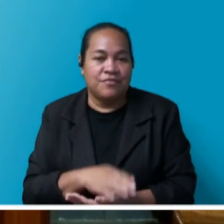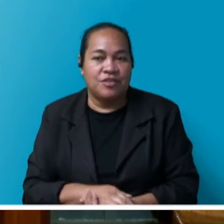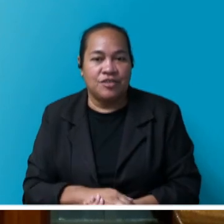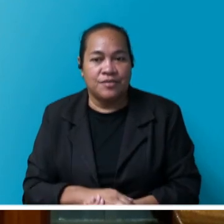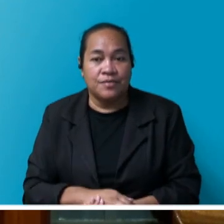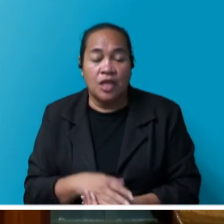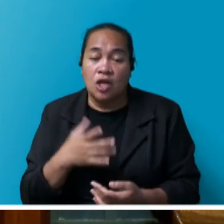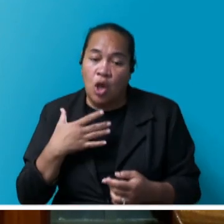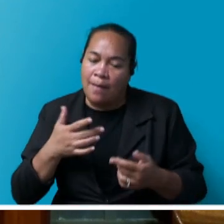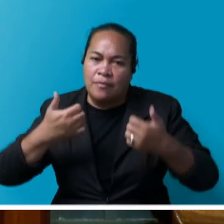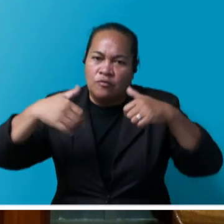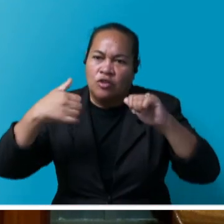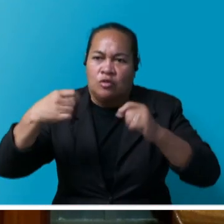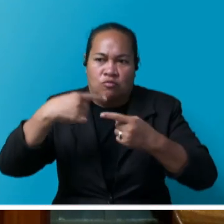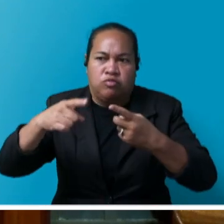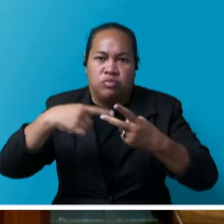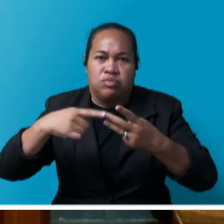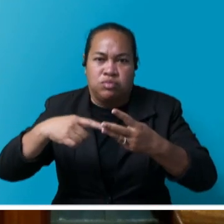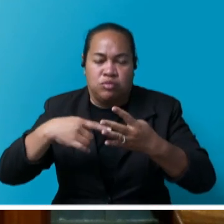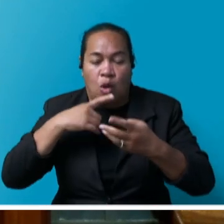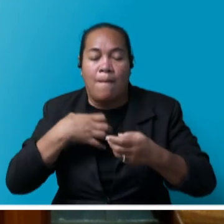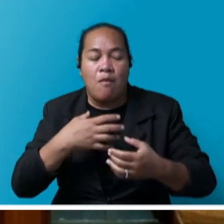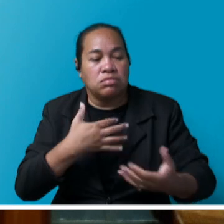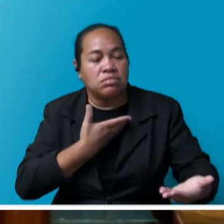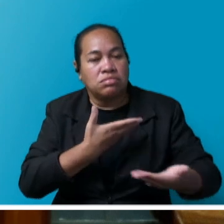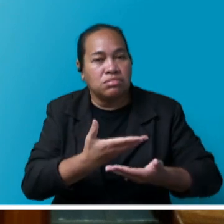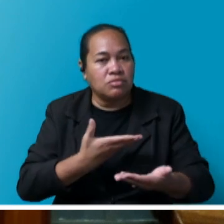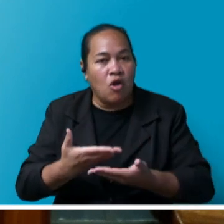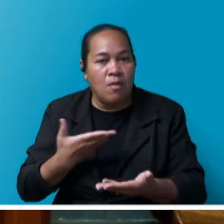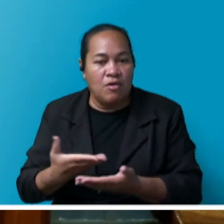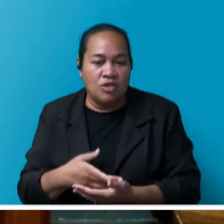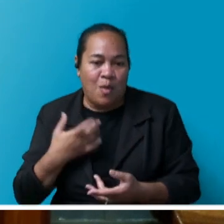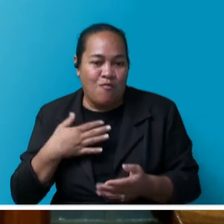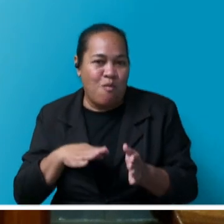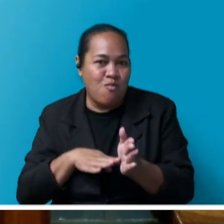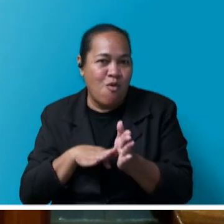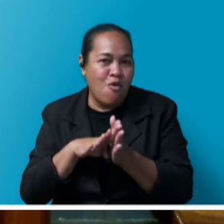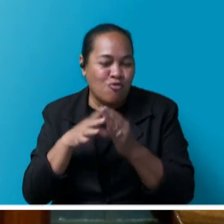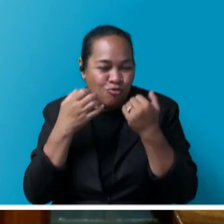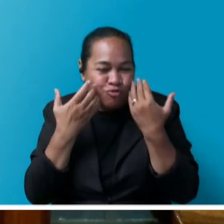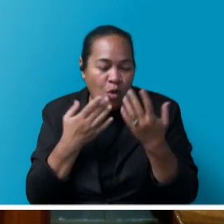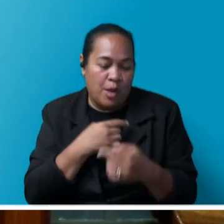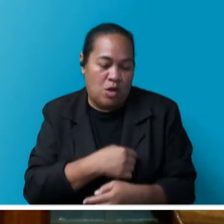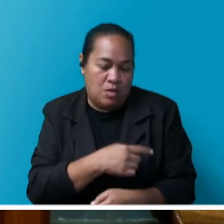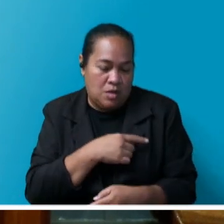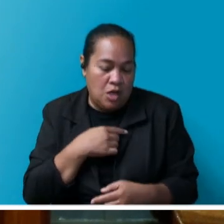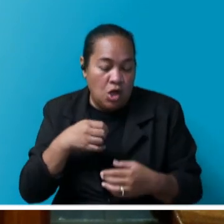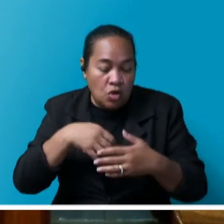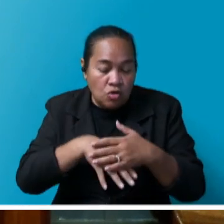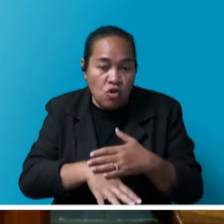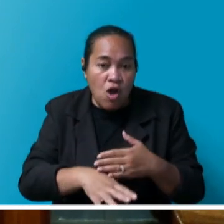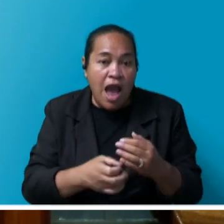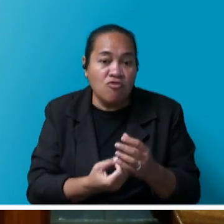These achievements underscore the power of unity and collaboration in driving progress, and is another testament to our commitment to grassroots development and